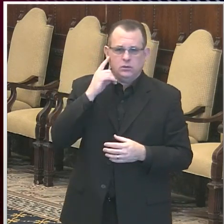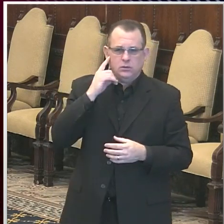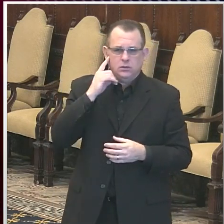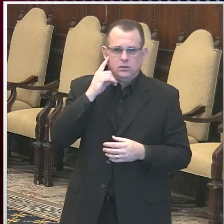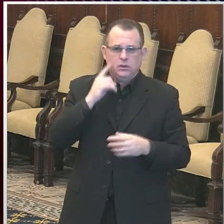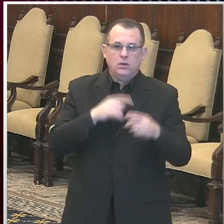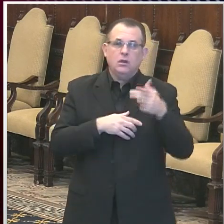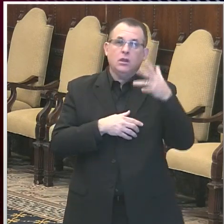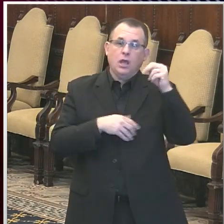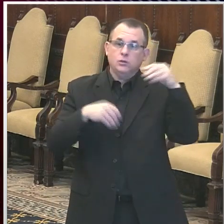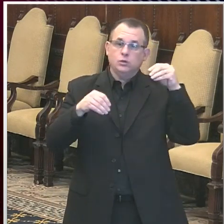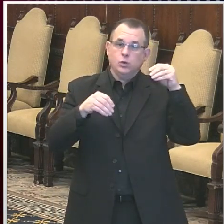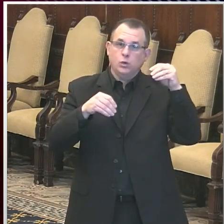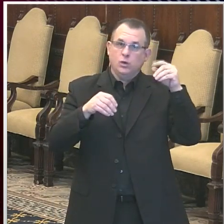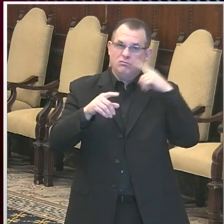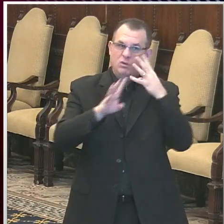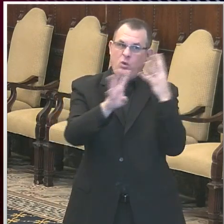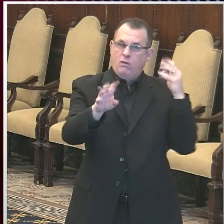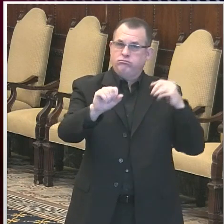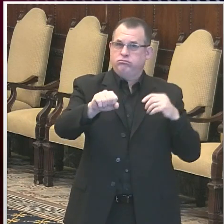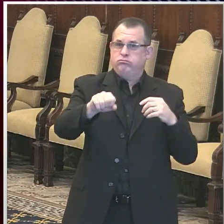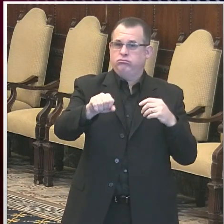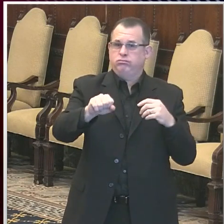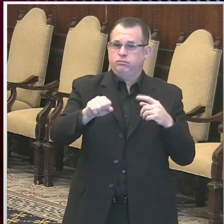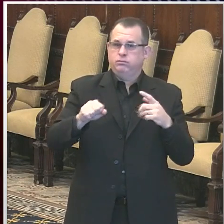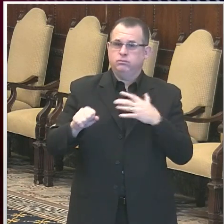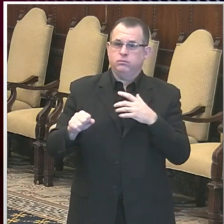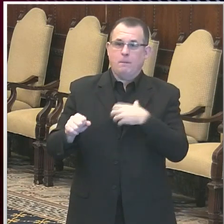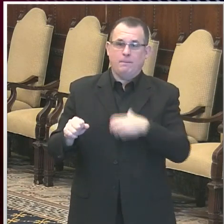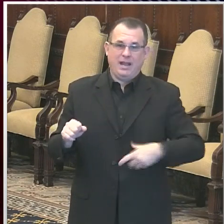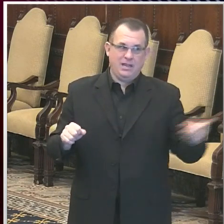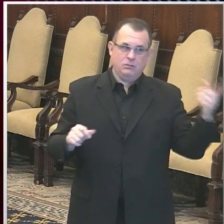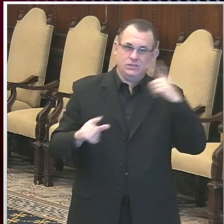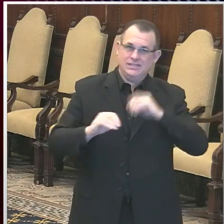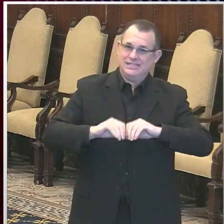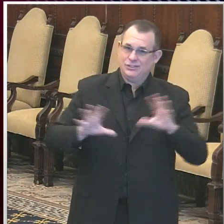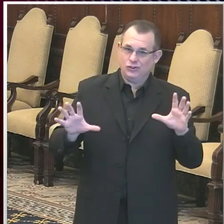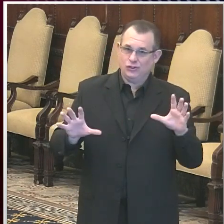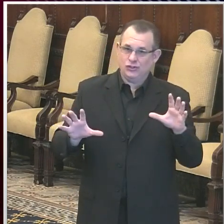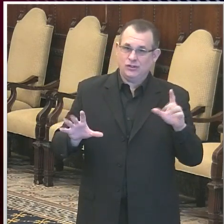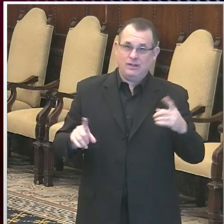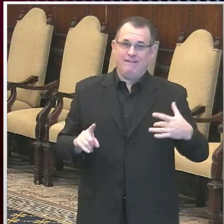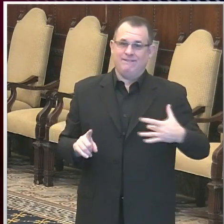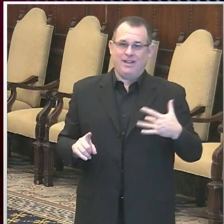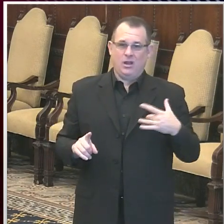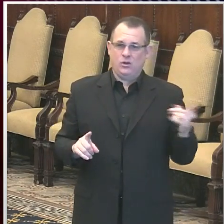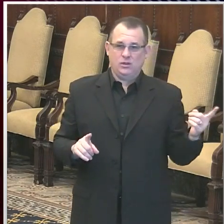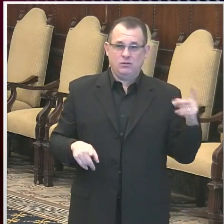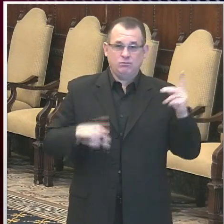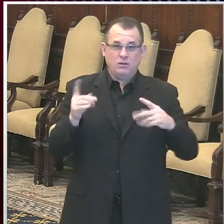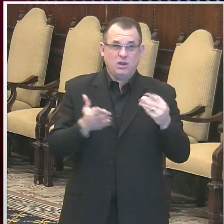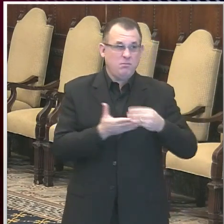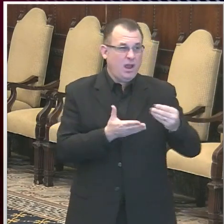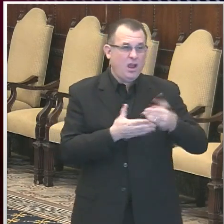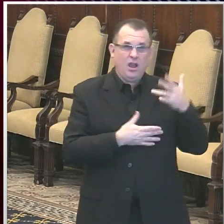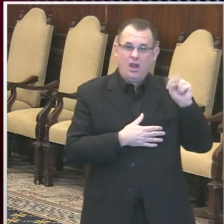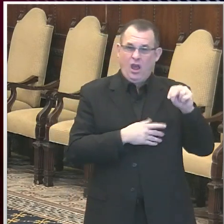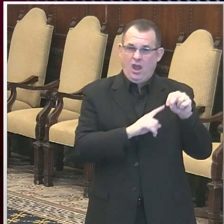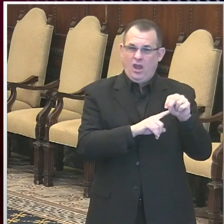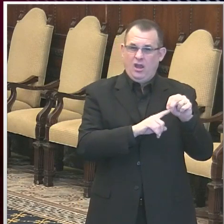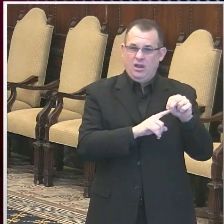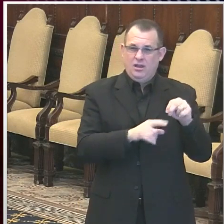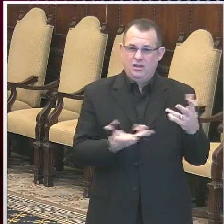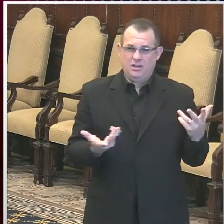I think the mayor was very clear in his feelings about that, but certainly people bought firearms and make sure